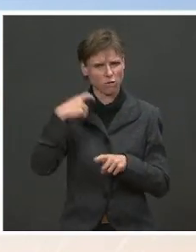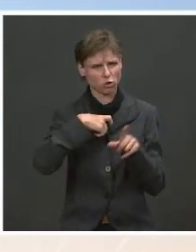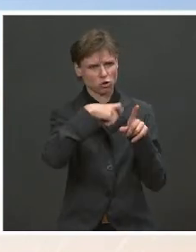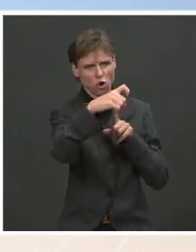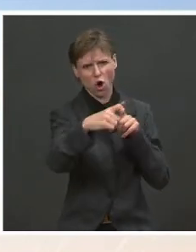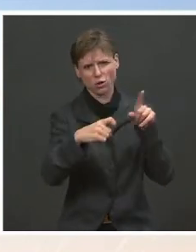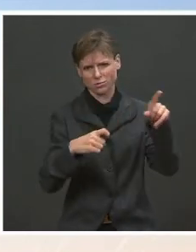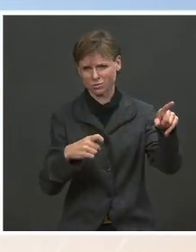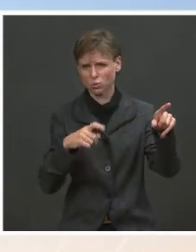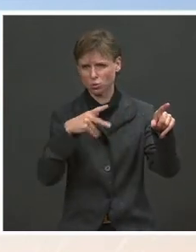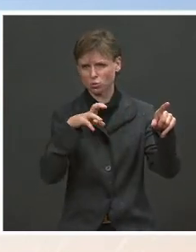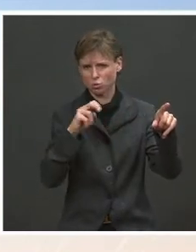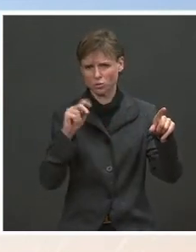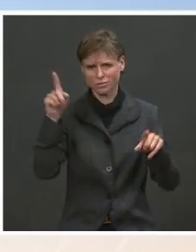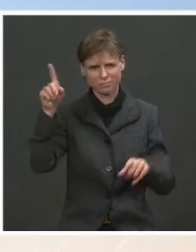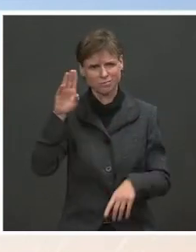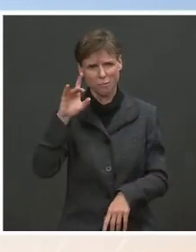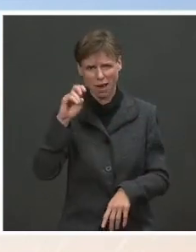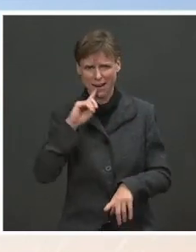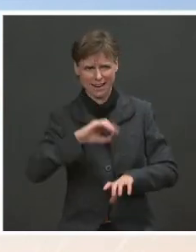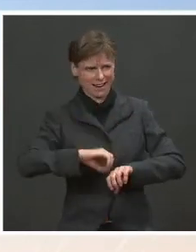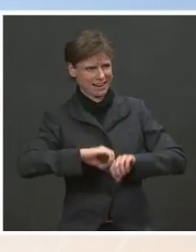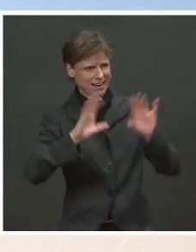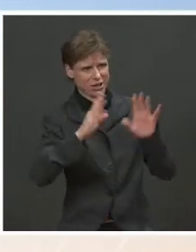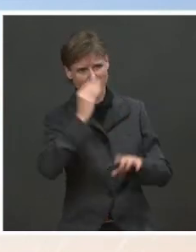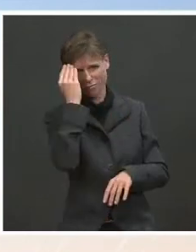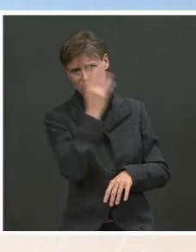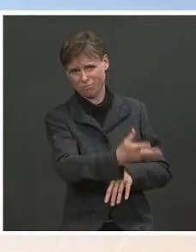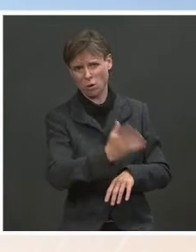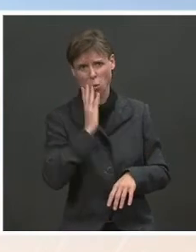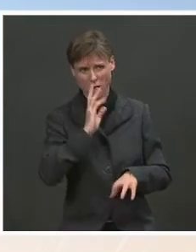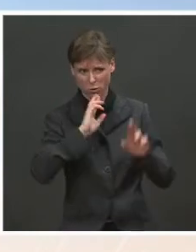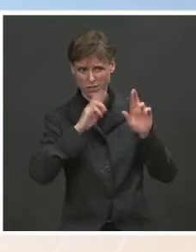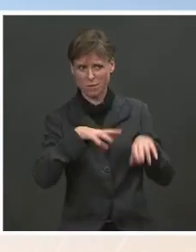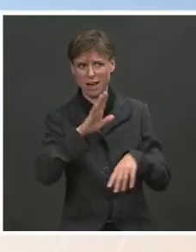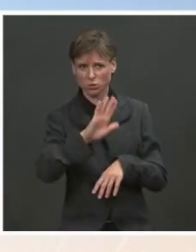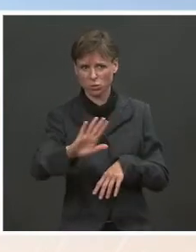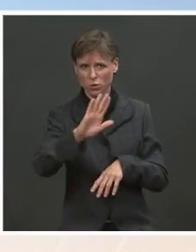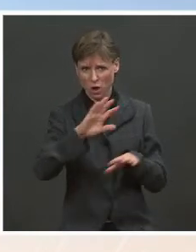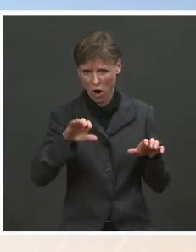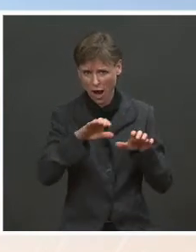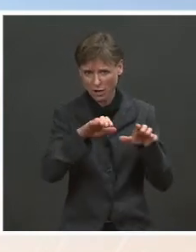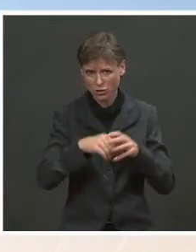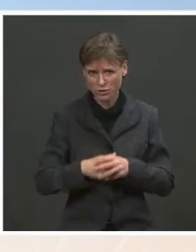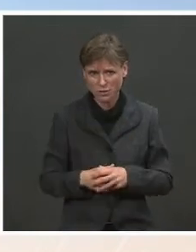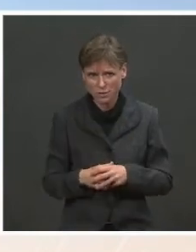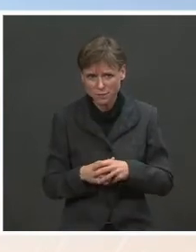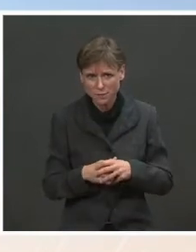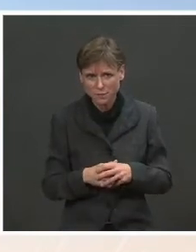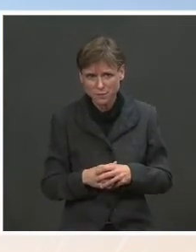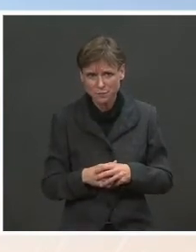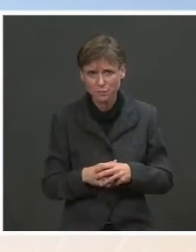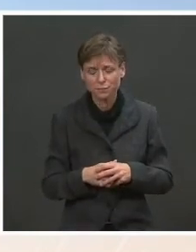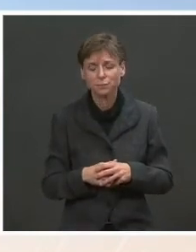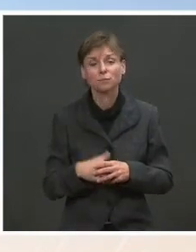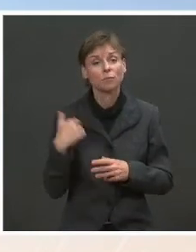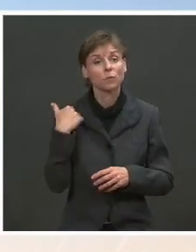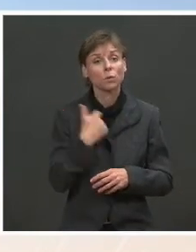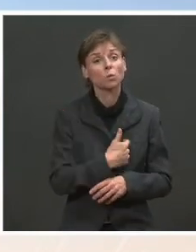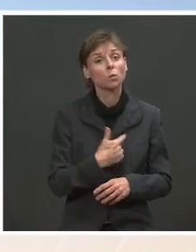will also respond to a number of destabilizing Russian actions. And as you know, and as we've already talked about, we have